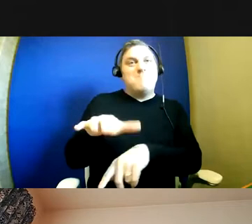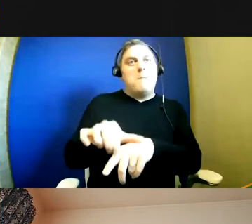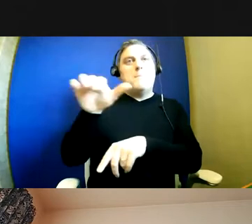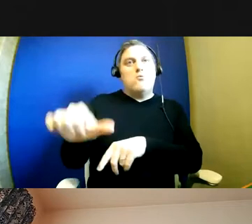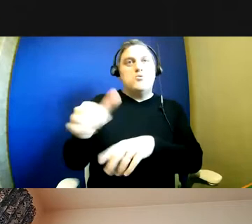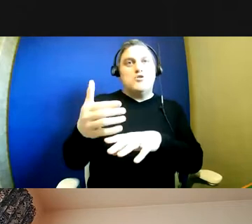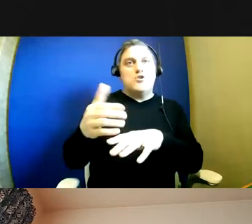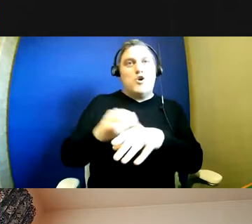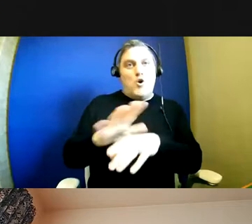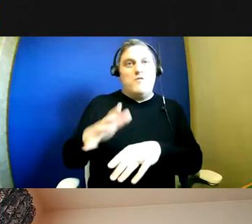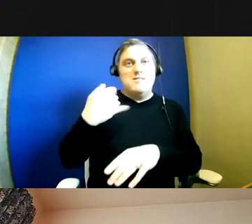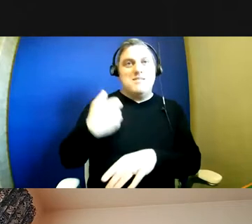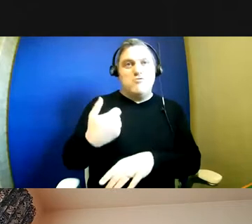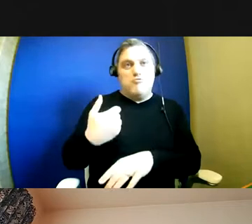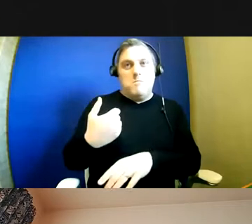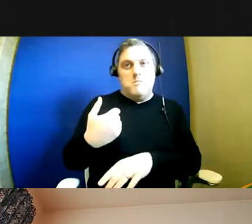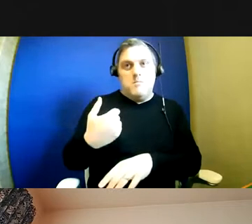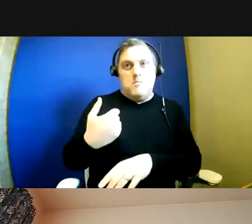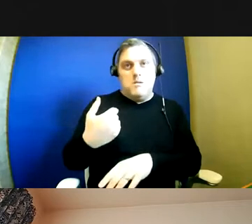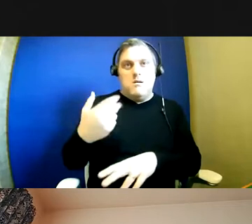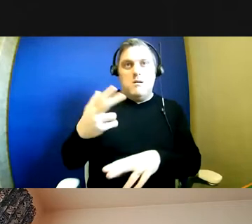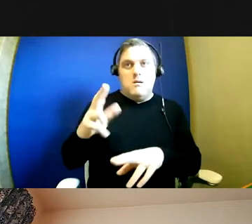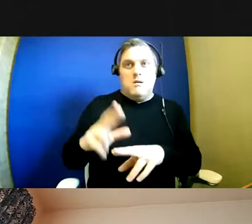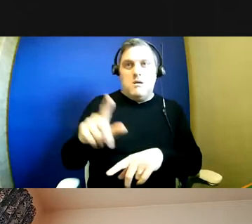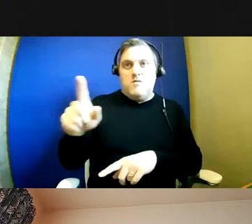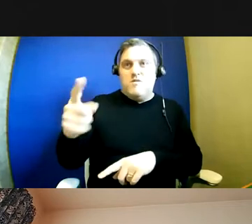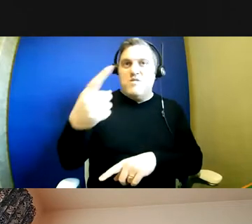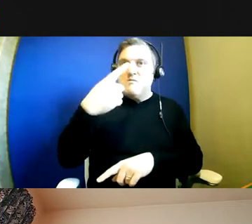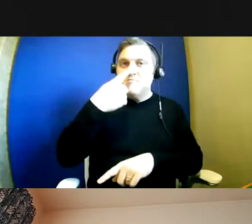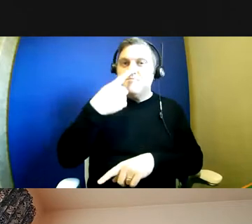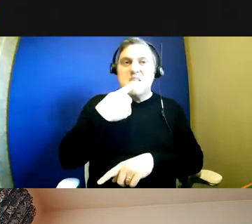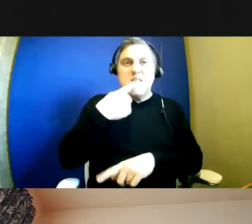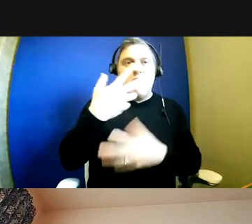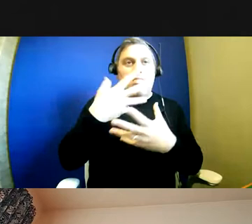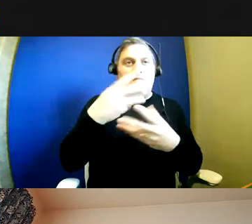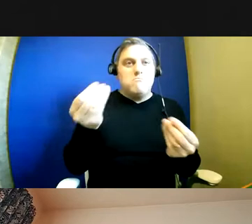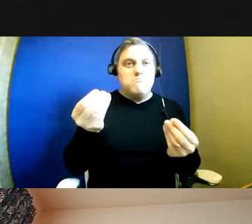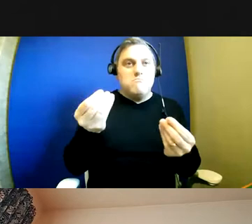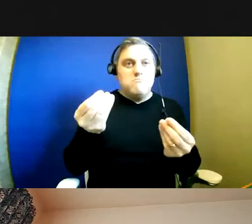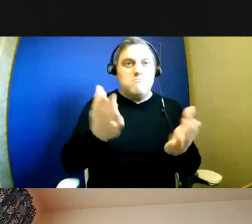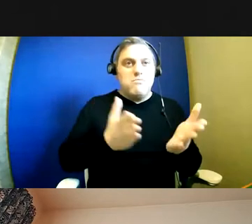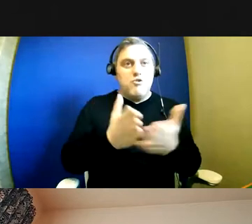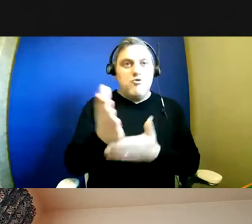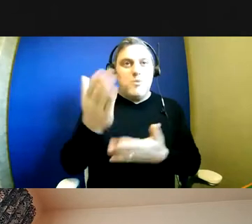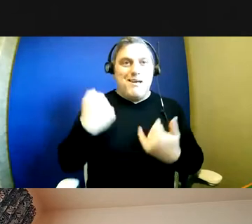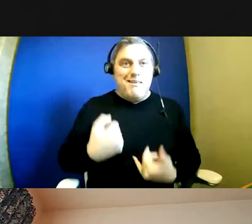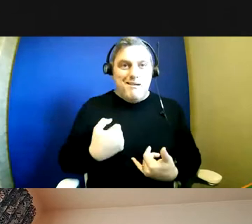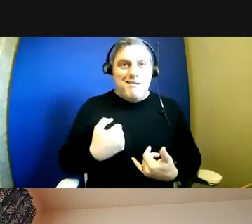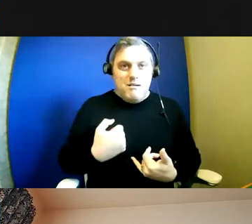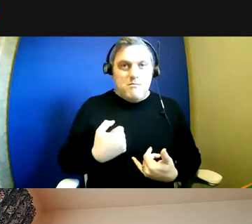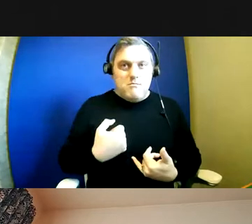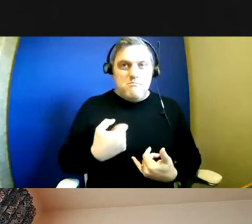syndrome or not? And certain features, like if they lost their sense of taste and smell during the initial illness, make it almost 100%